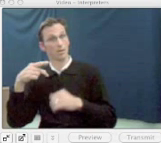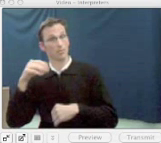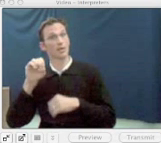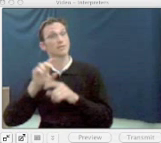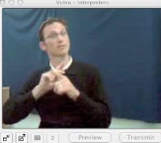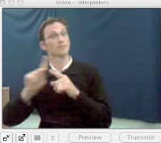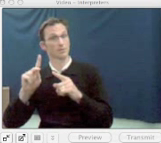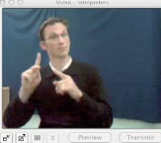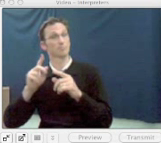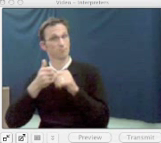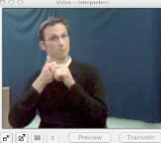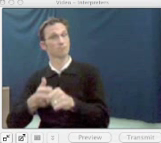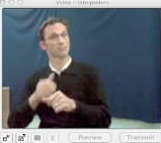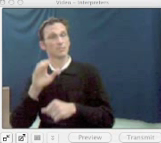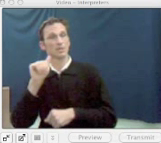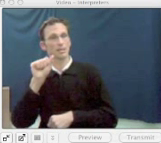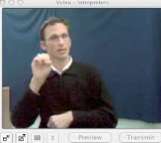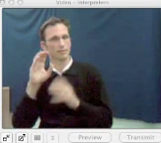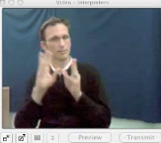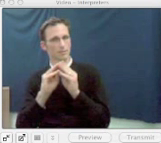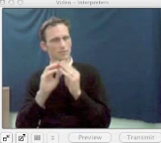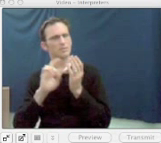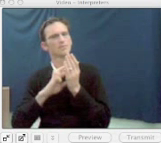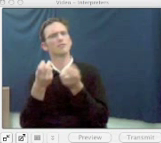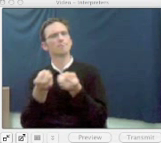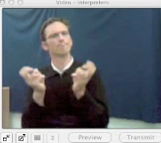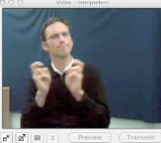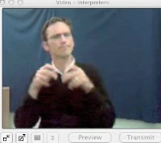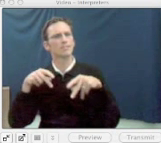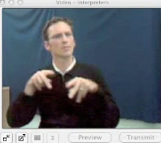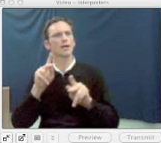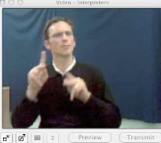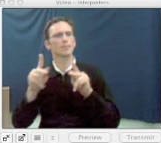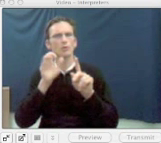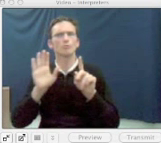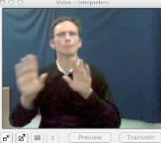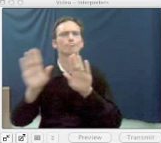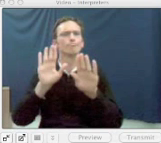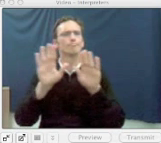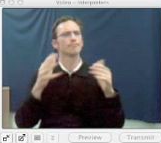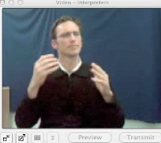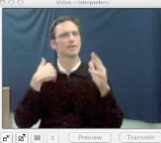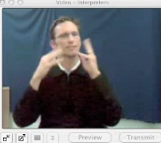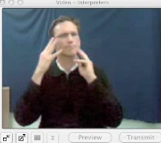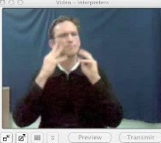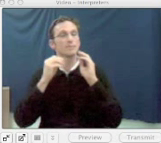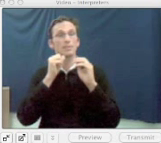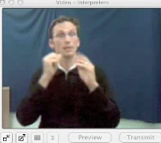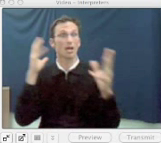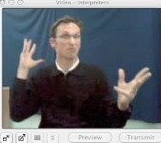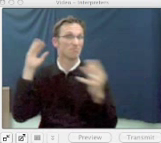that allows people who have experiences that don't necessarily have to mean years of experience.